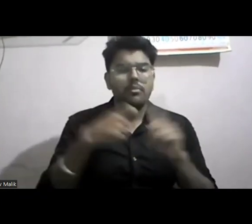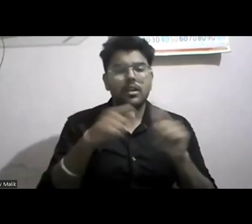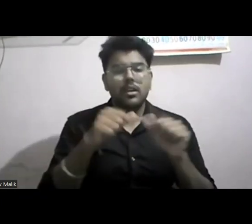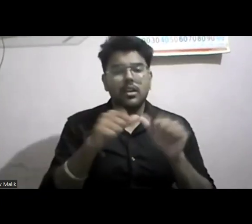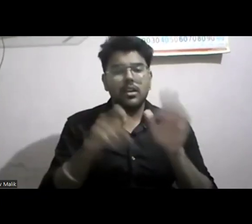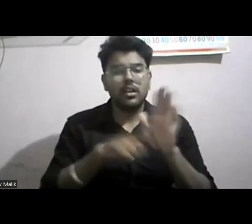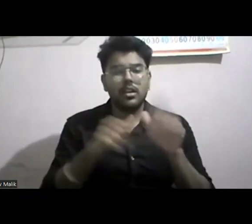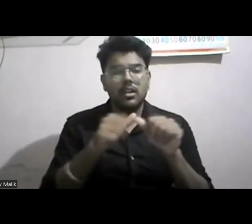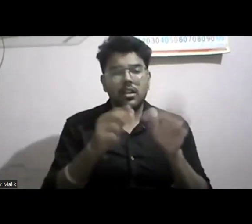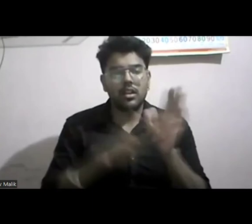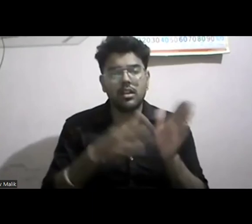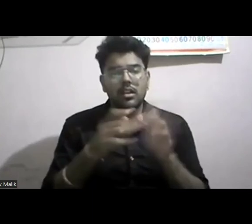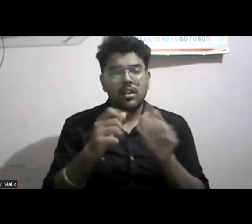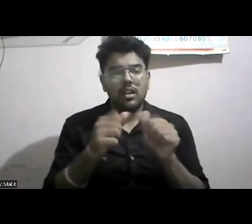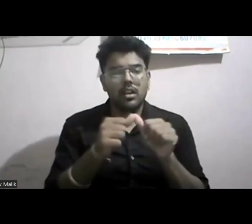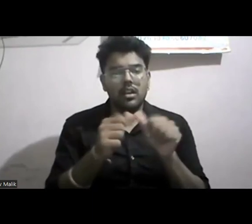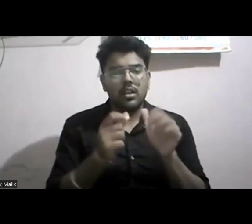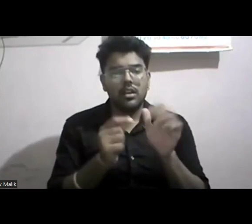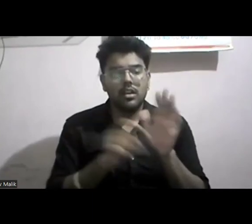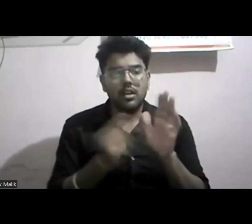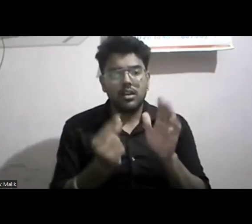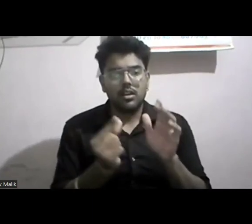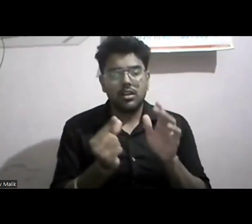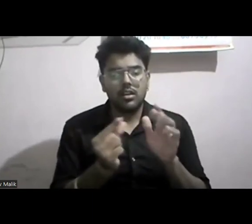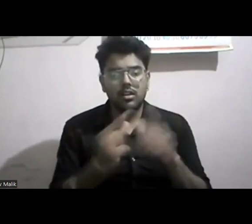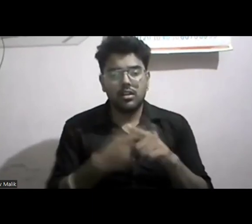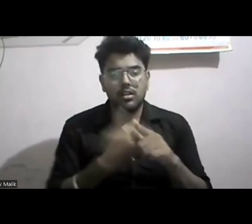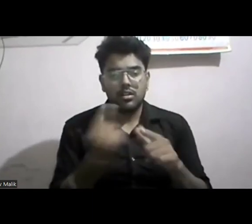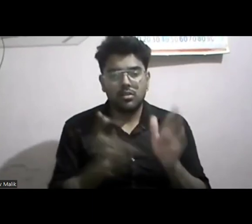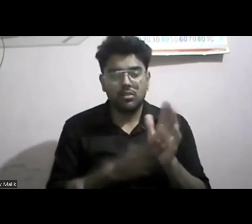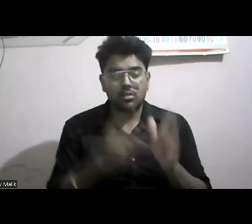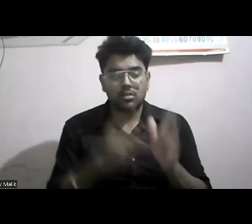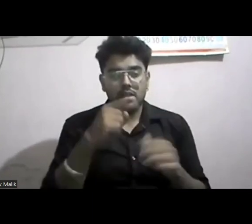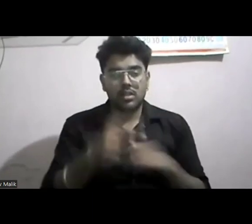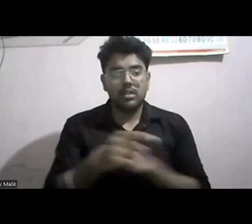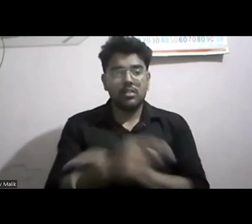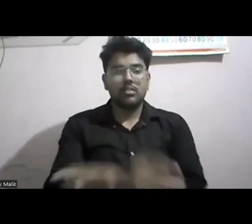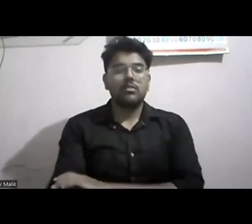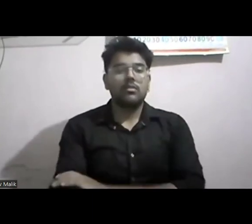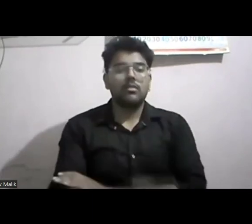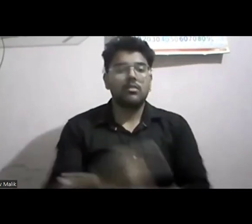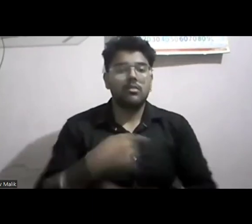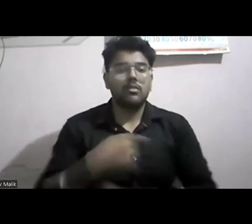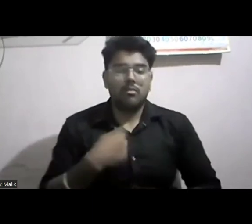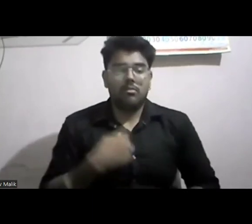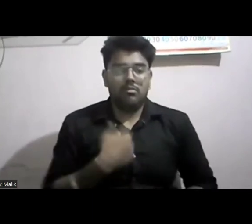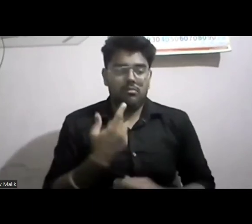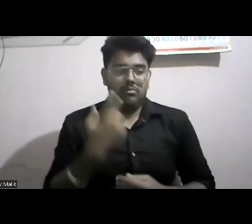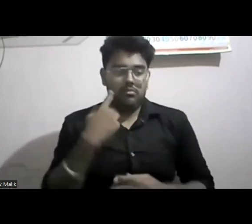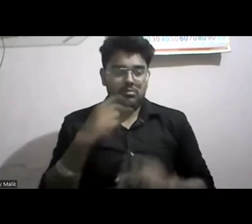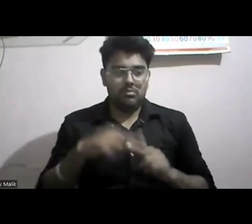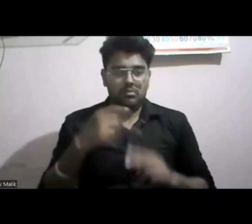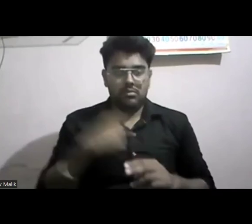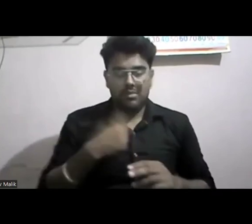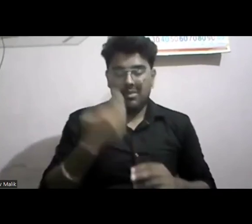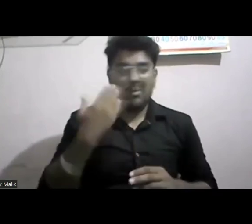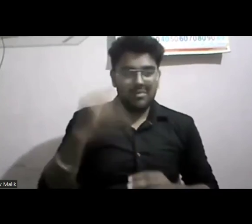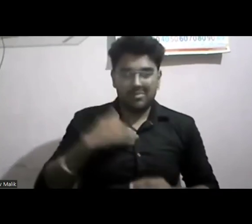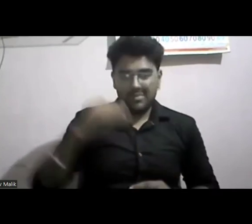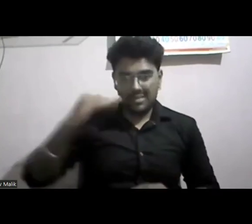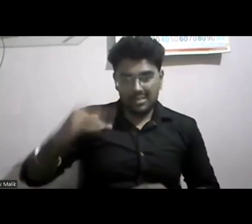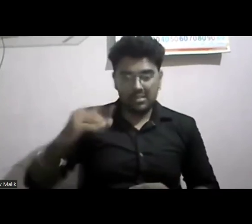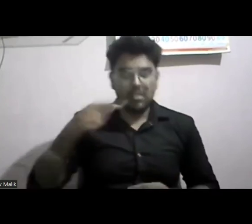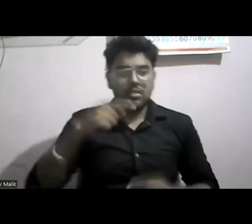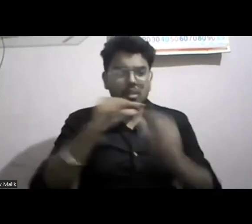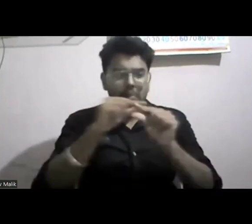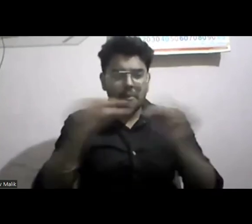a very strong impact. You know, if I talk about myself, I watched it when I was a kid. And this dialogue of,